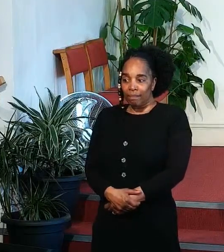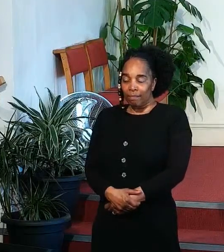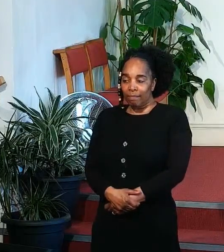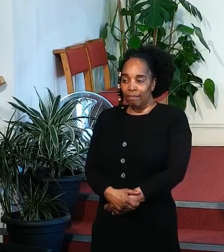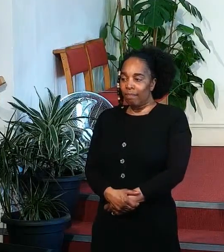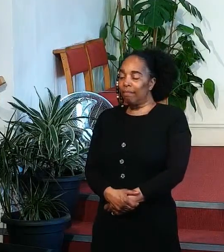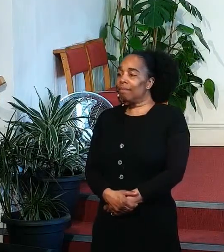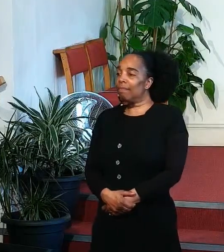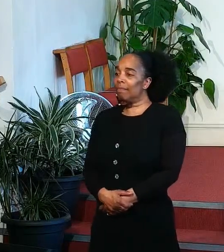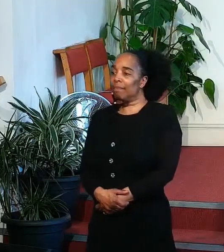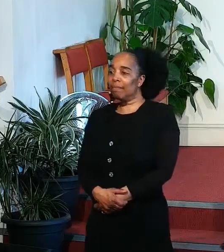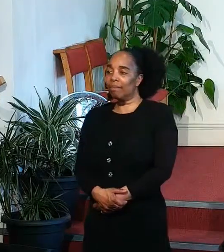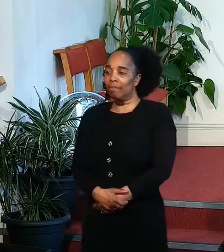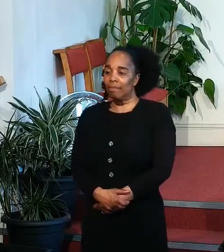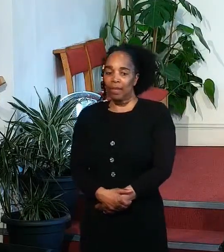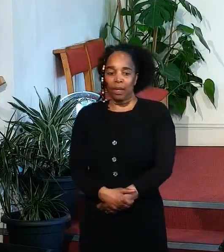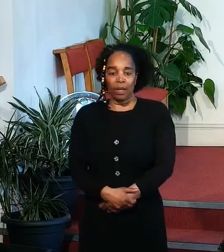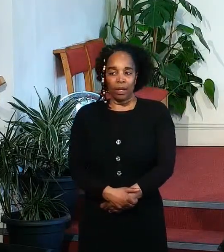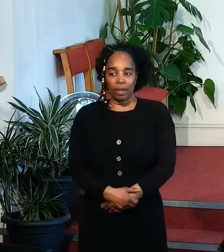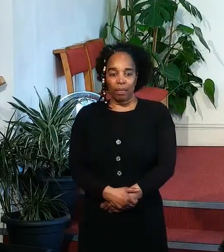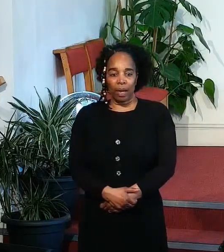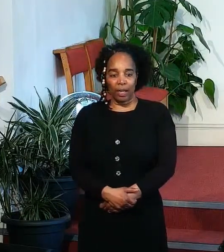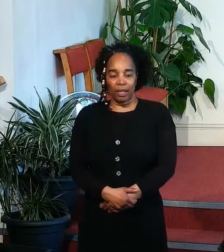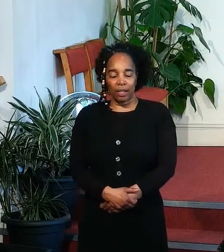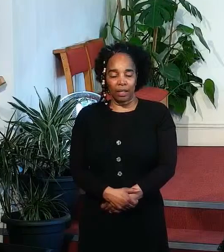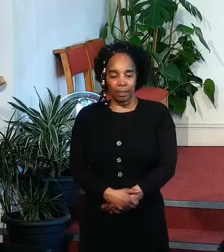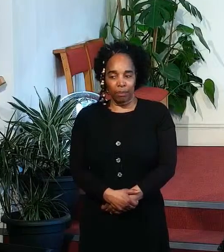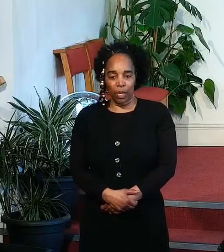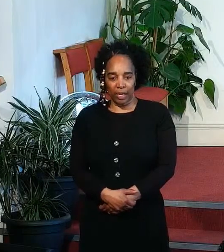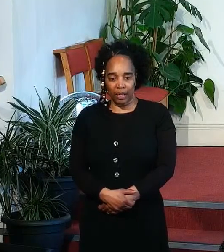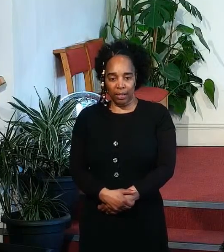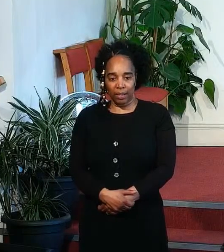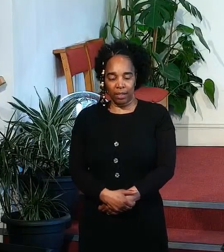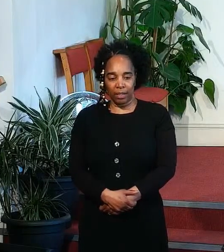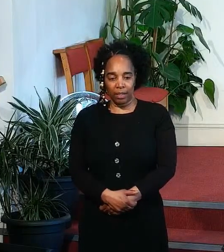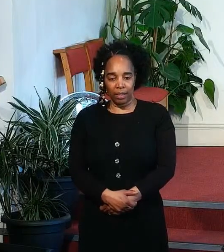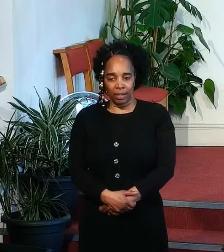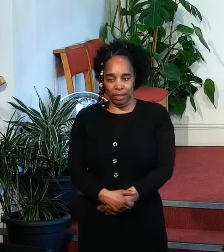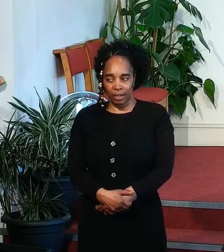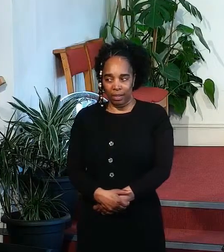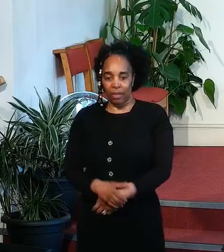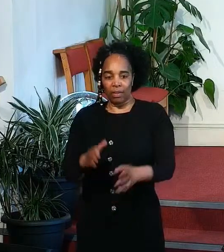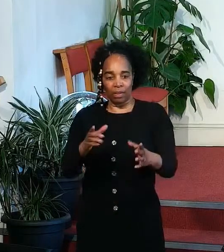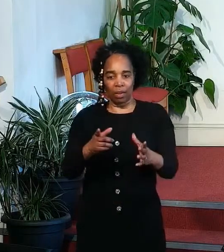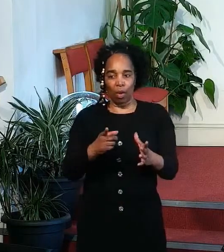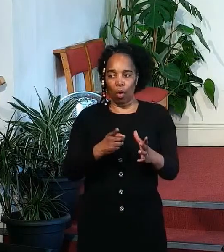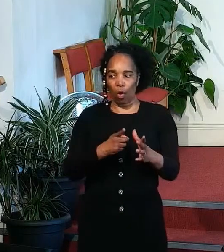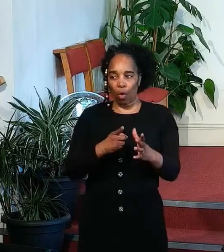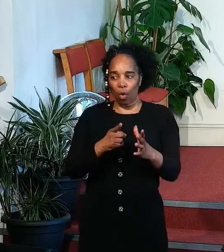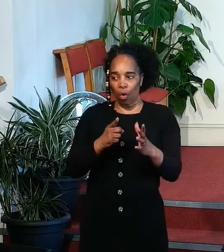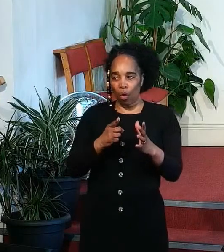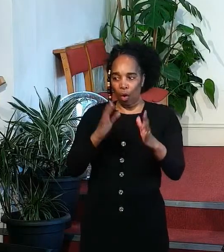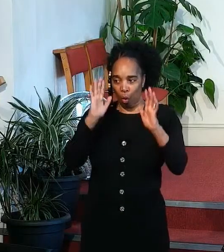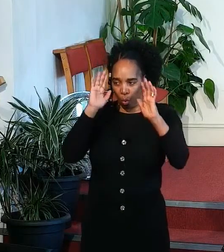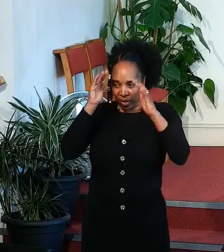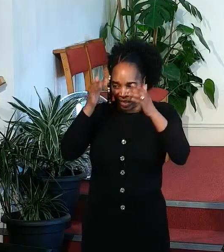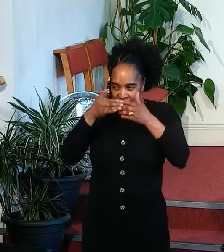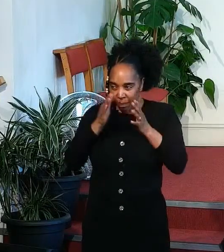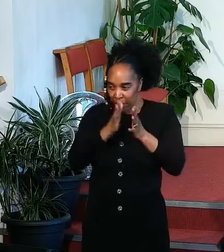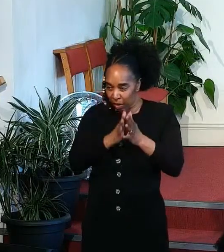Thank you. I just have a short question. On the autism spectrum, how much different types are